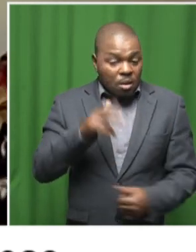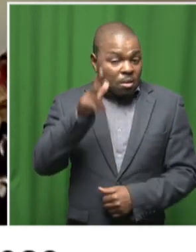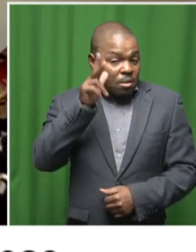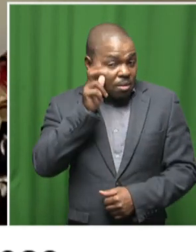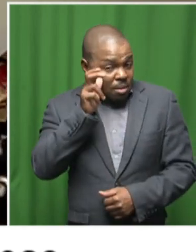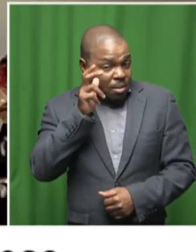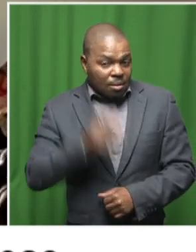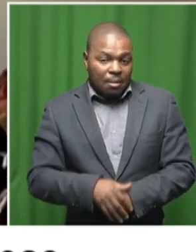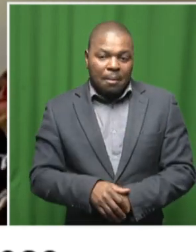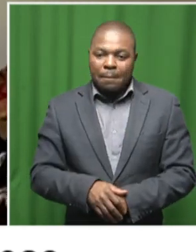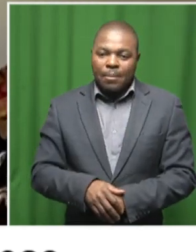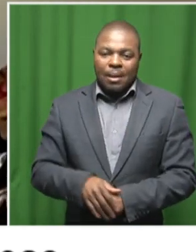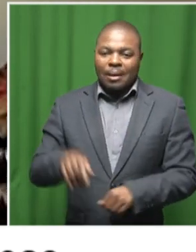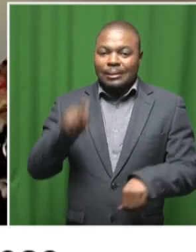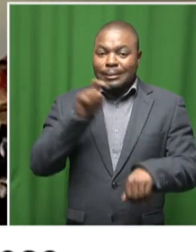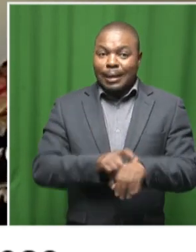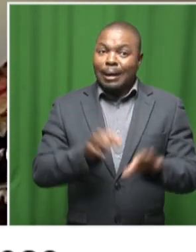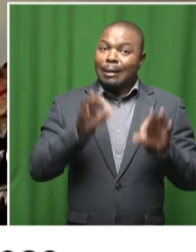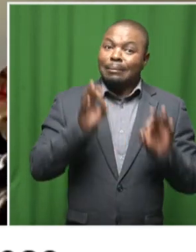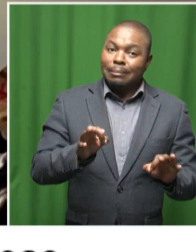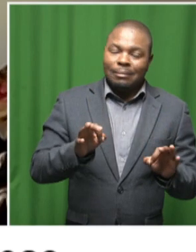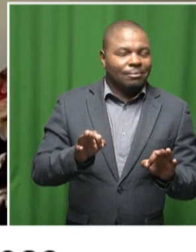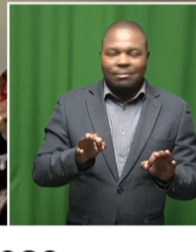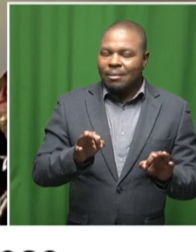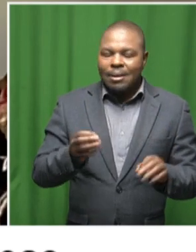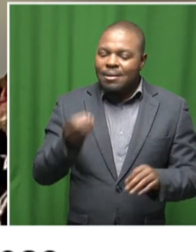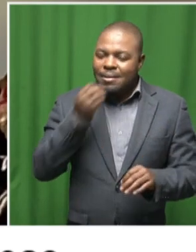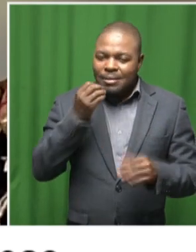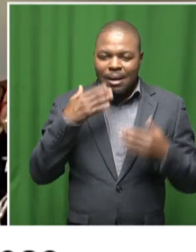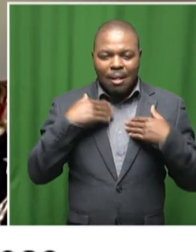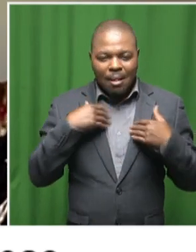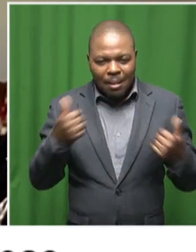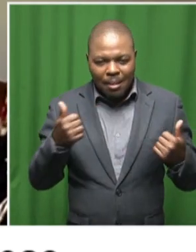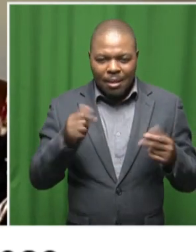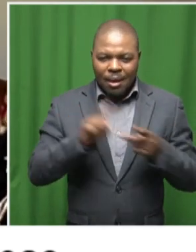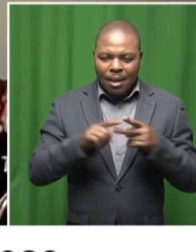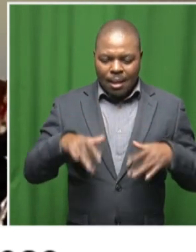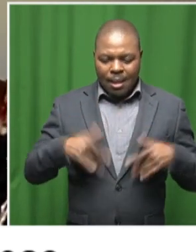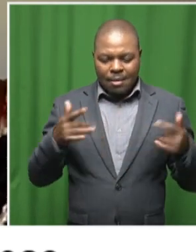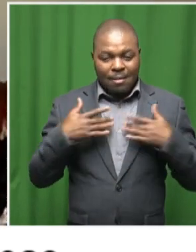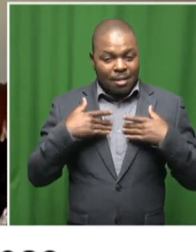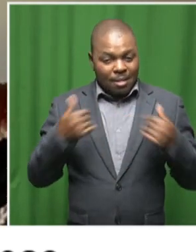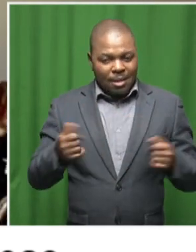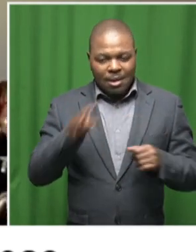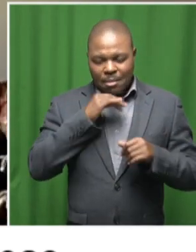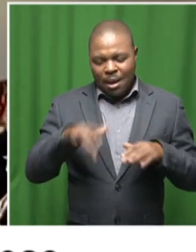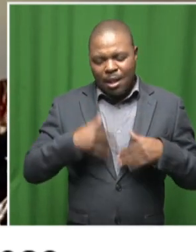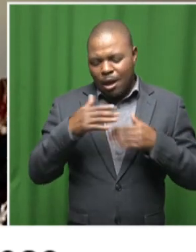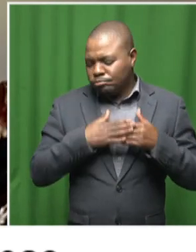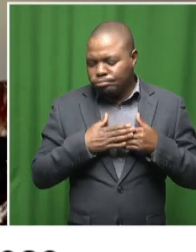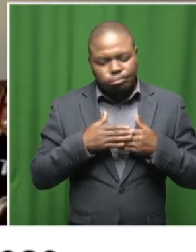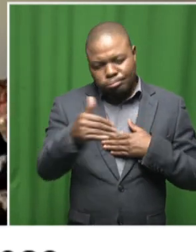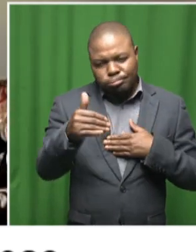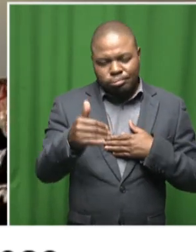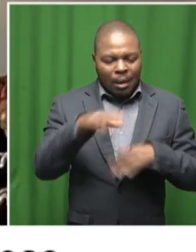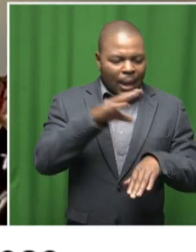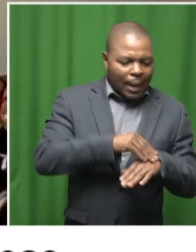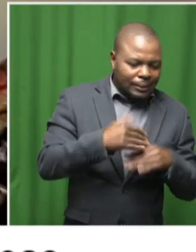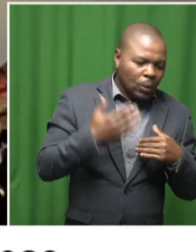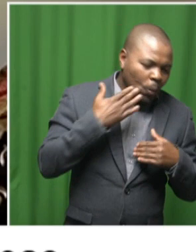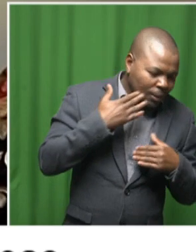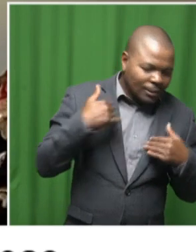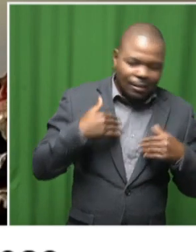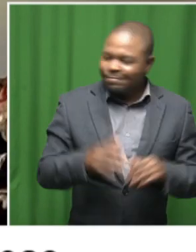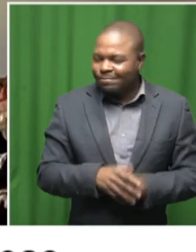there is no correct time. Eating healthy and living a healthy lifestyle should be a lifelong thing. Doesn't have age,